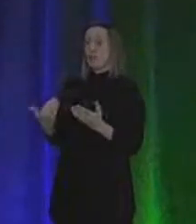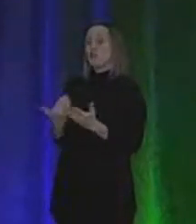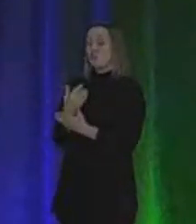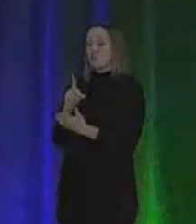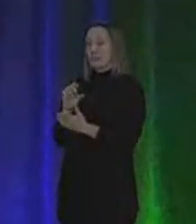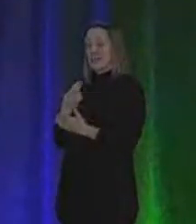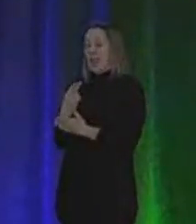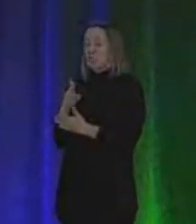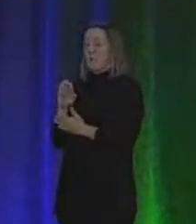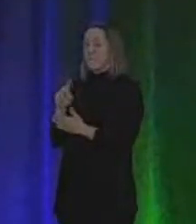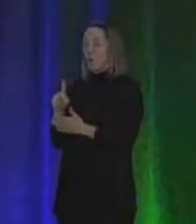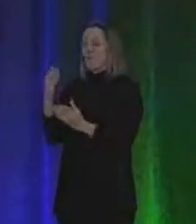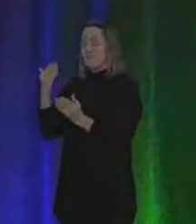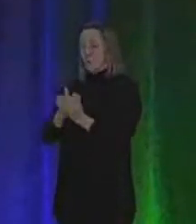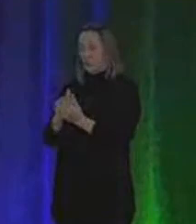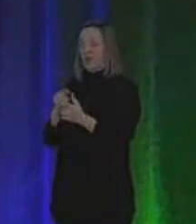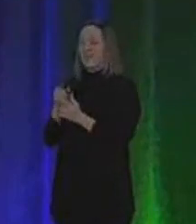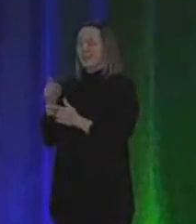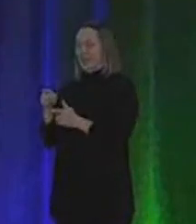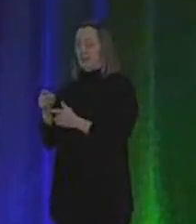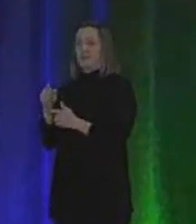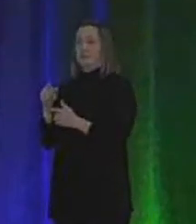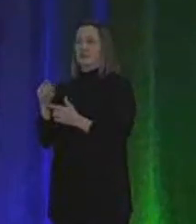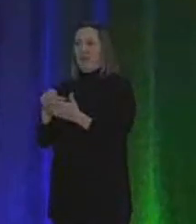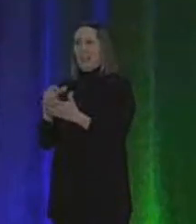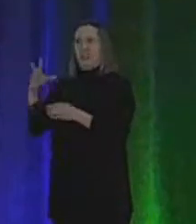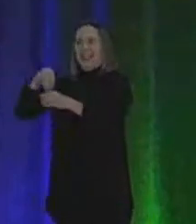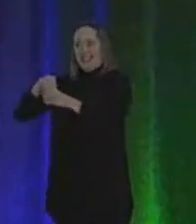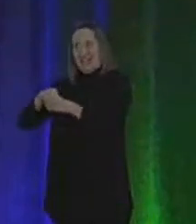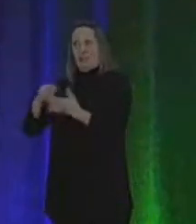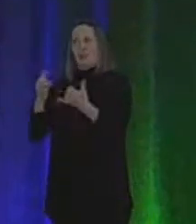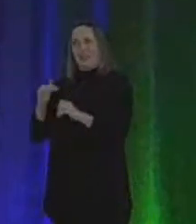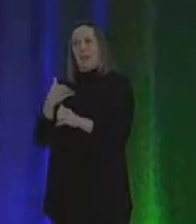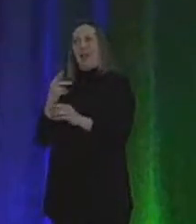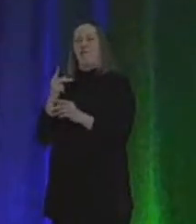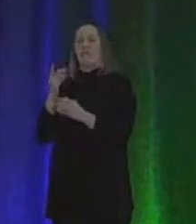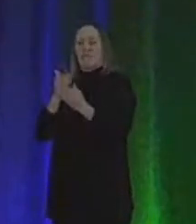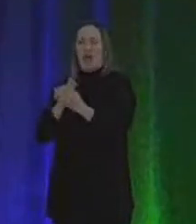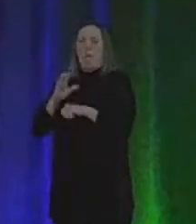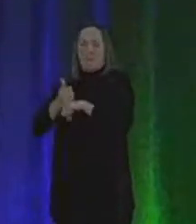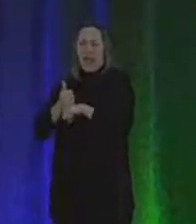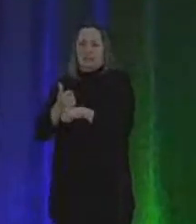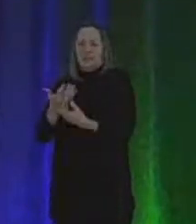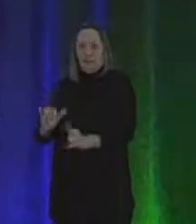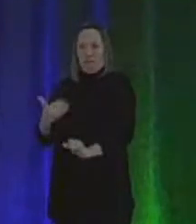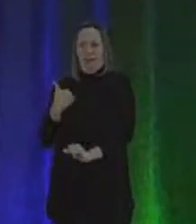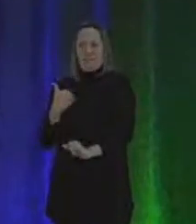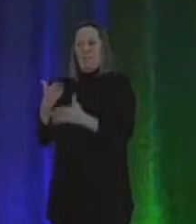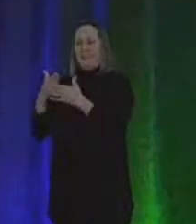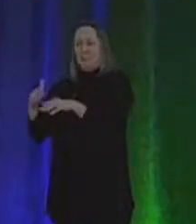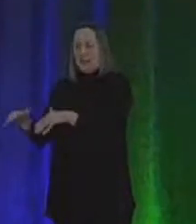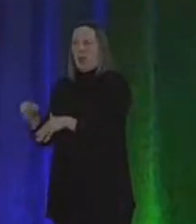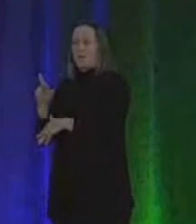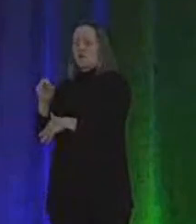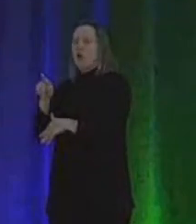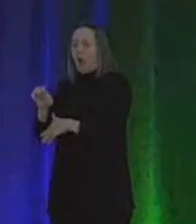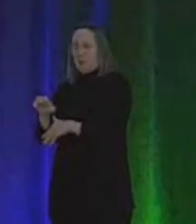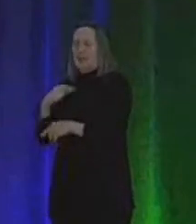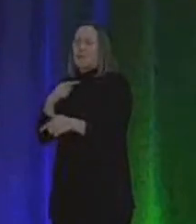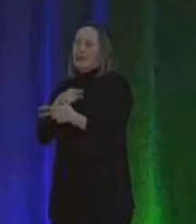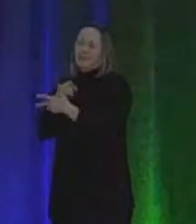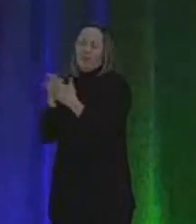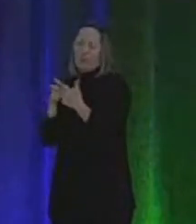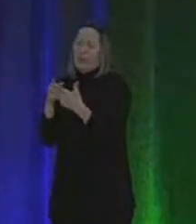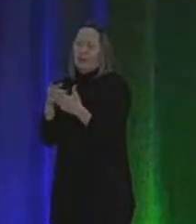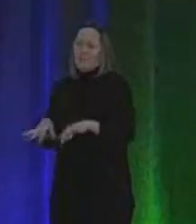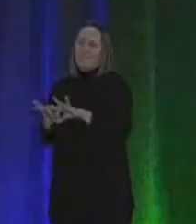folder and then a page.tsx file inside of it. So we're still maintaining that file system-based architecture, but splitting up routes. And this really has three main benefits, splitting